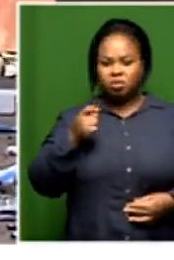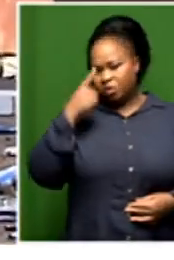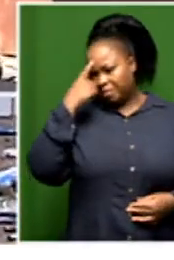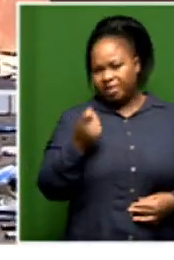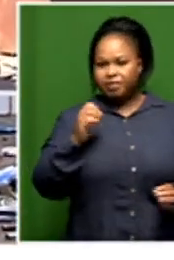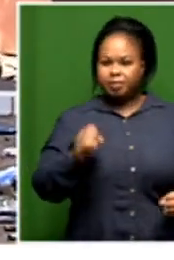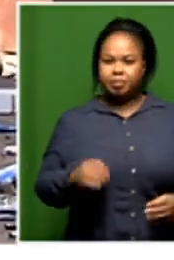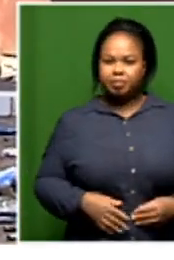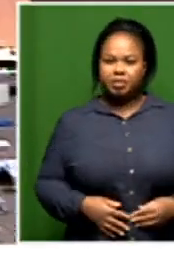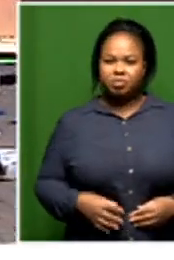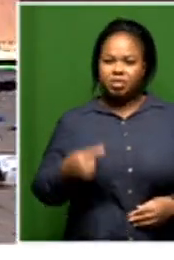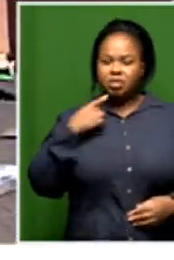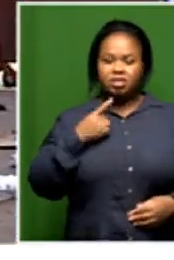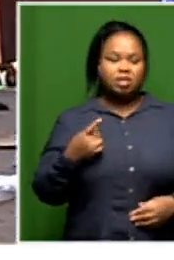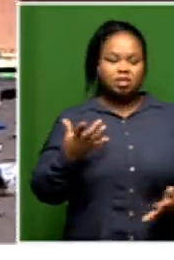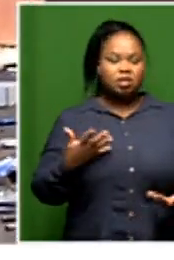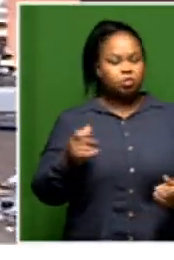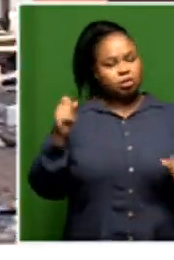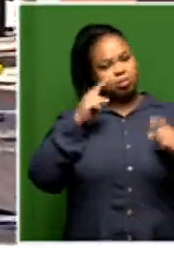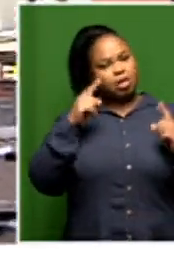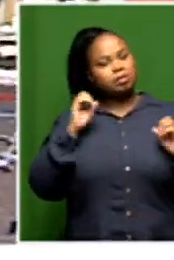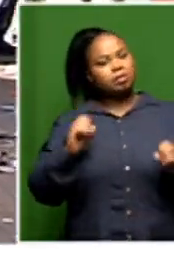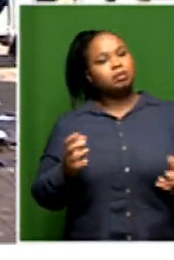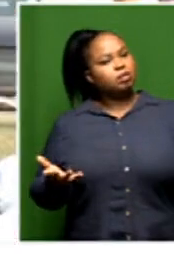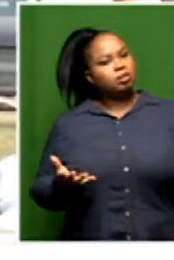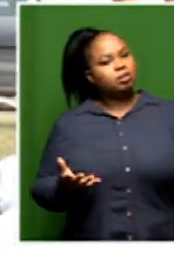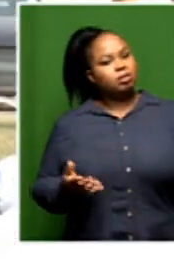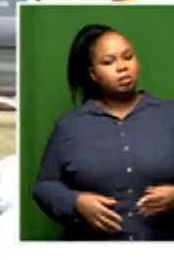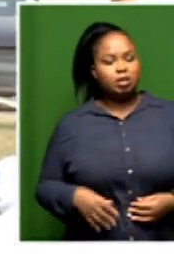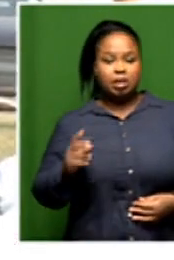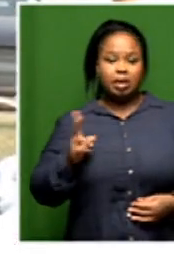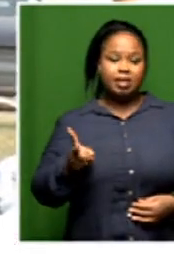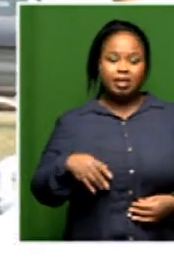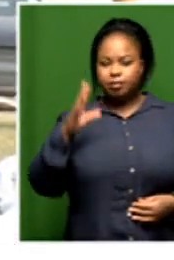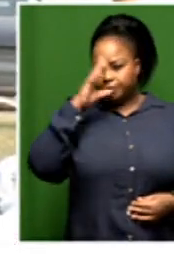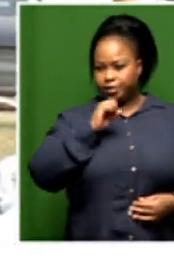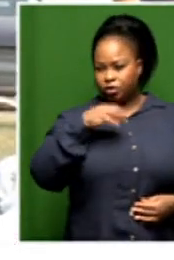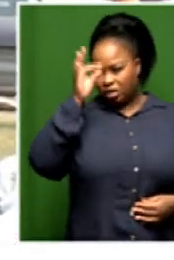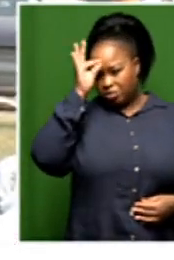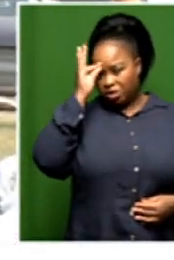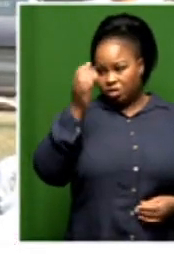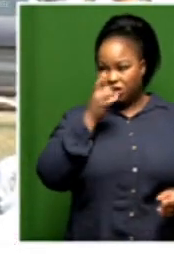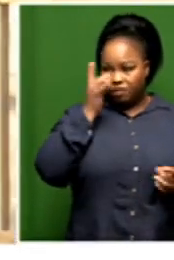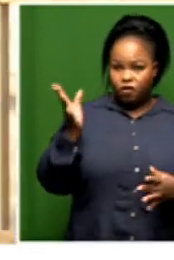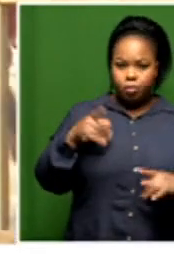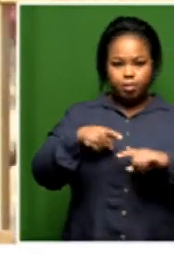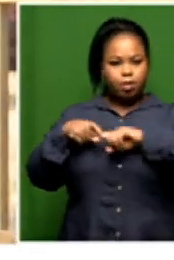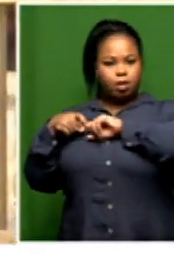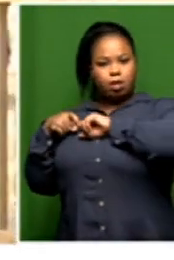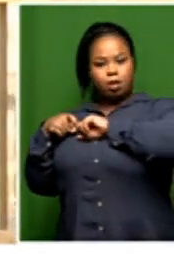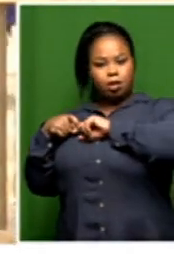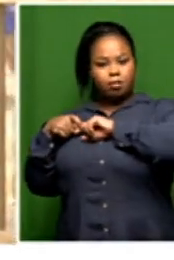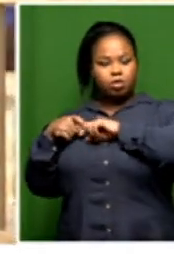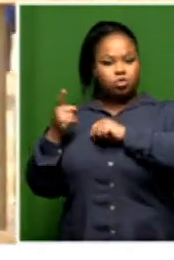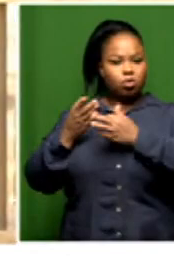this, but that they were almost taken by surprise, and there's also speculation that the police were told to actually hold back,